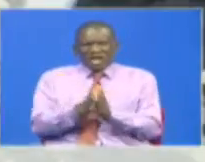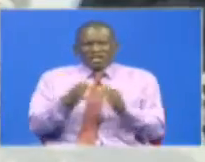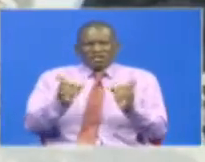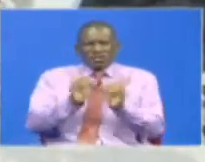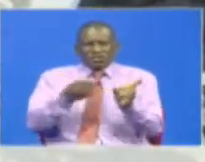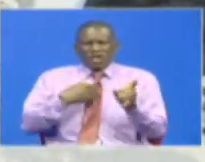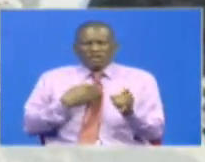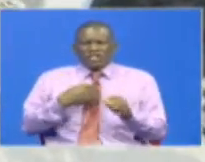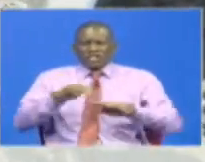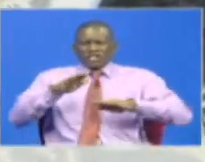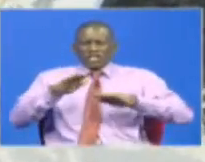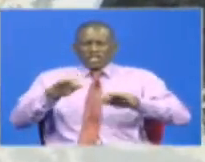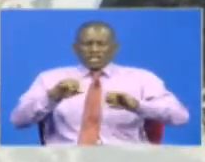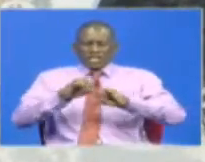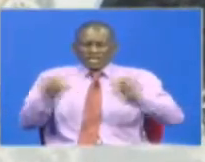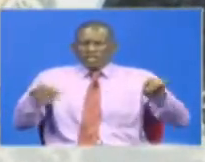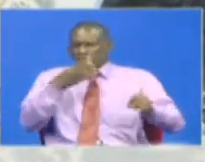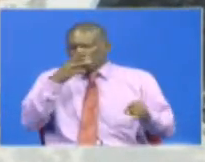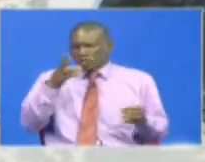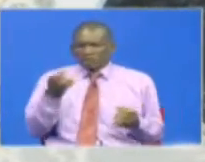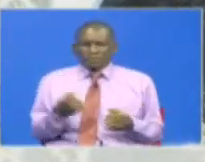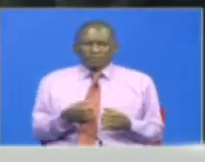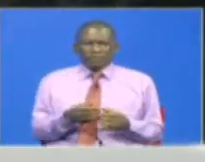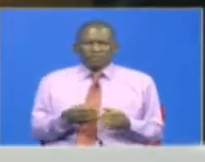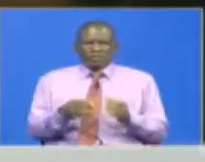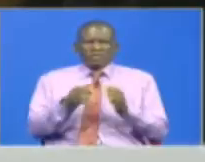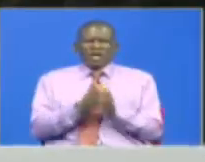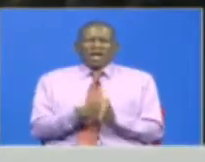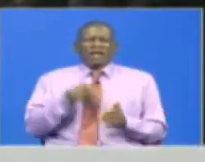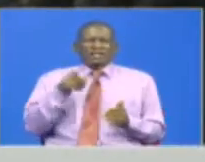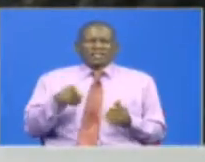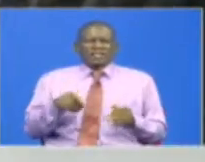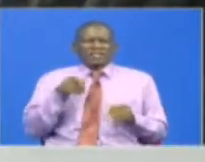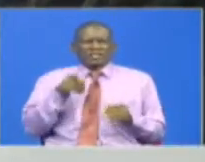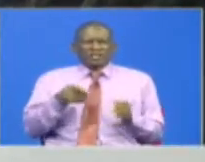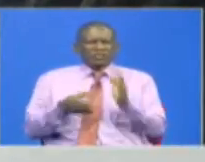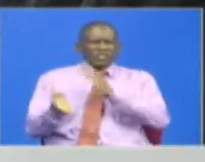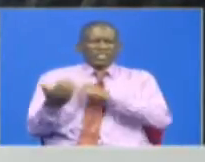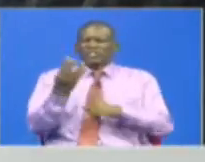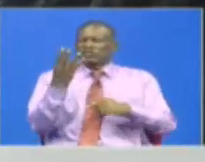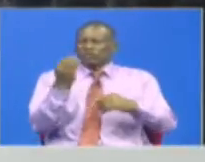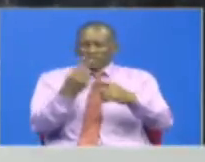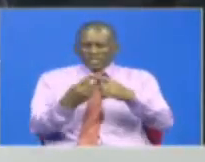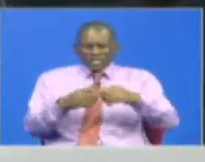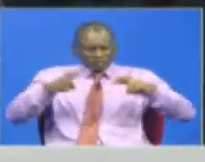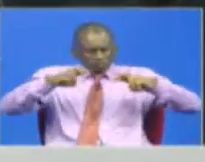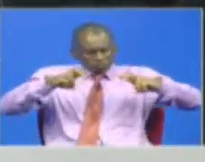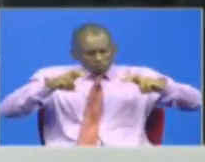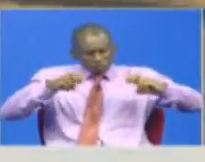water is a bad joke here and has been for the last 40 years.